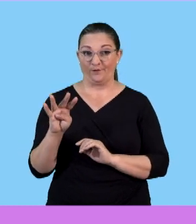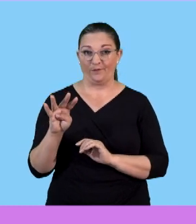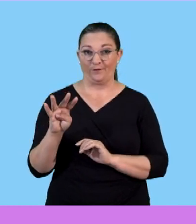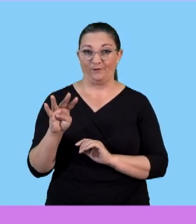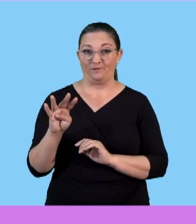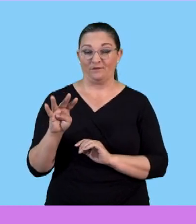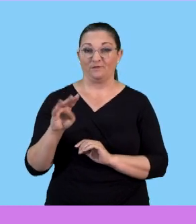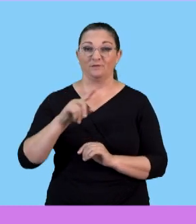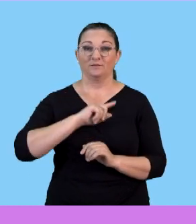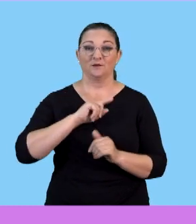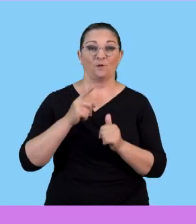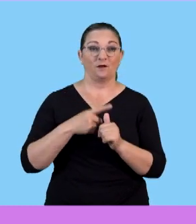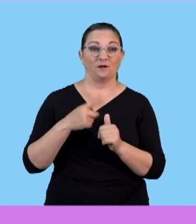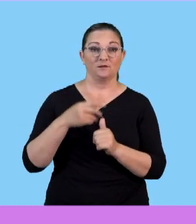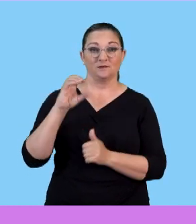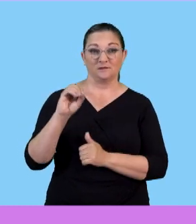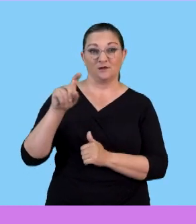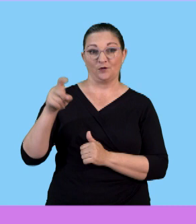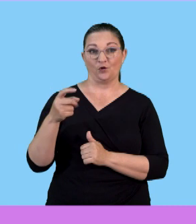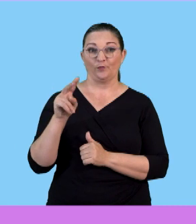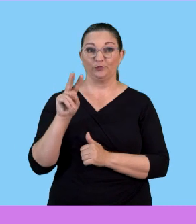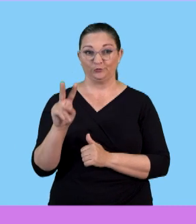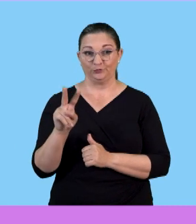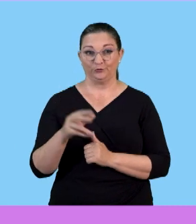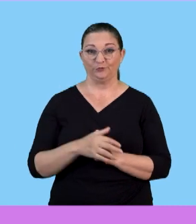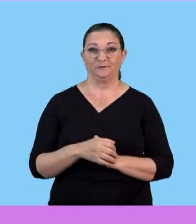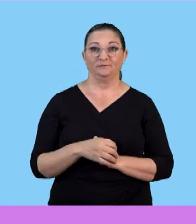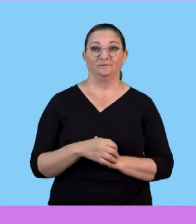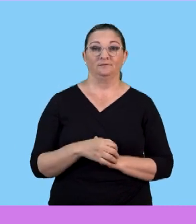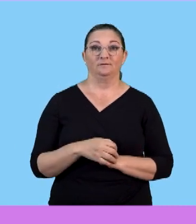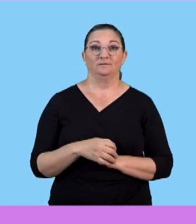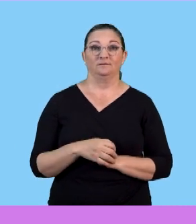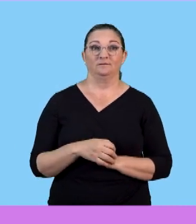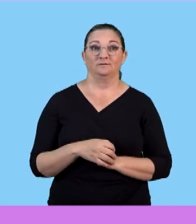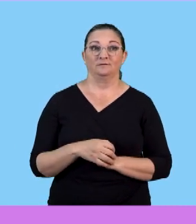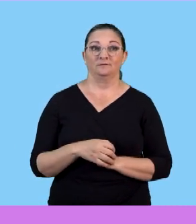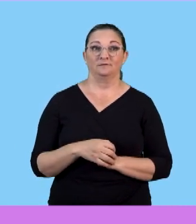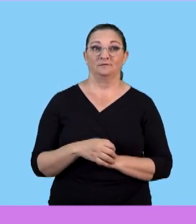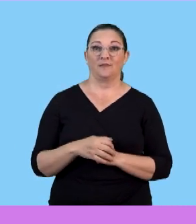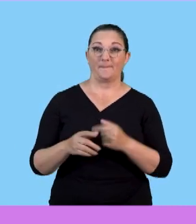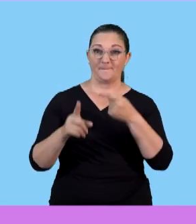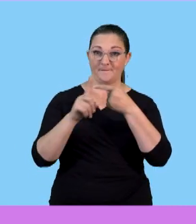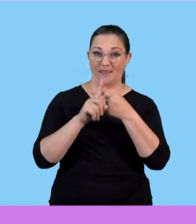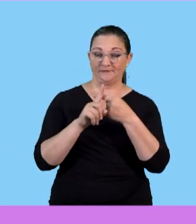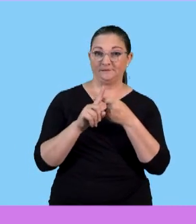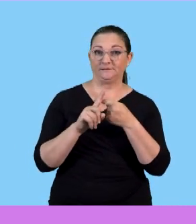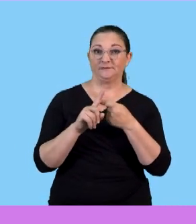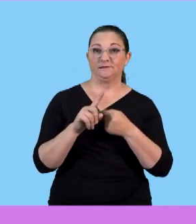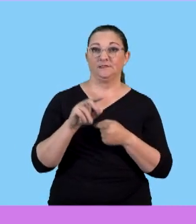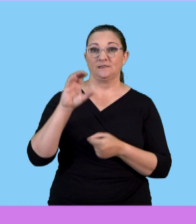0,4, which is 0,2. So then it's going to be